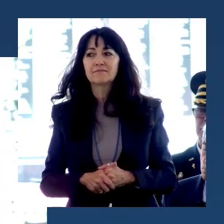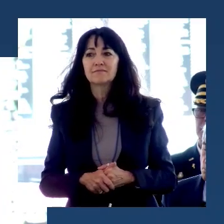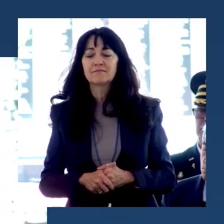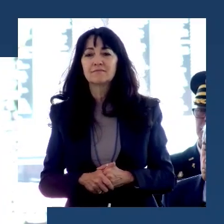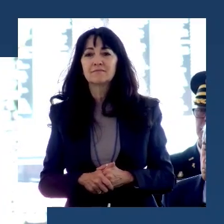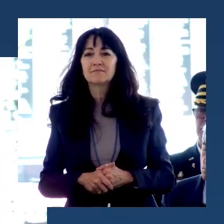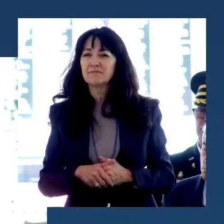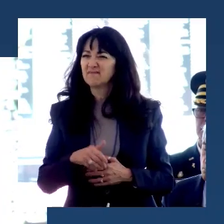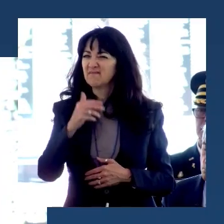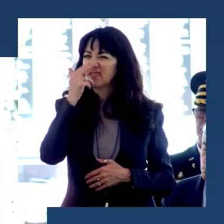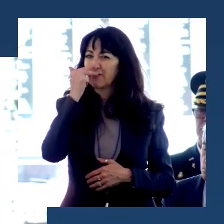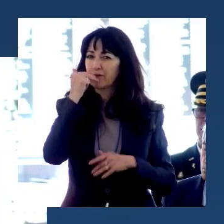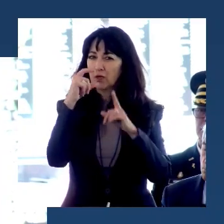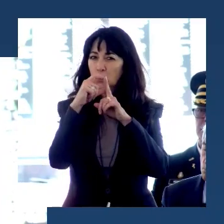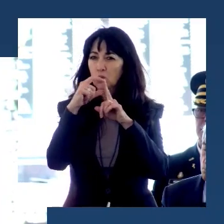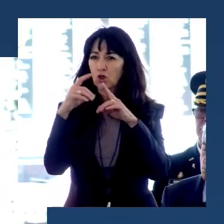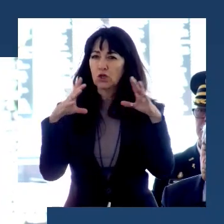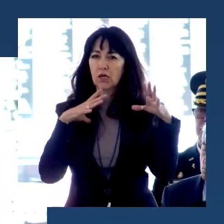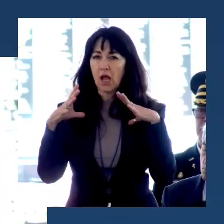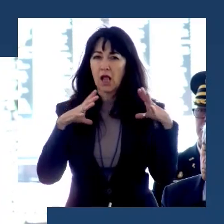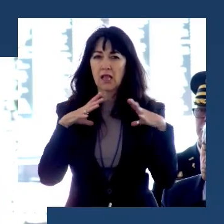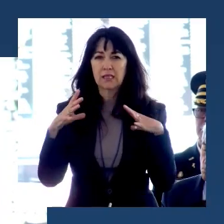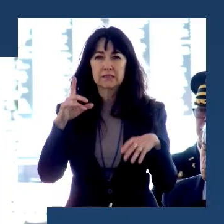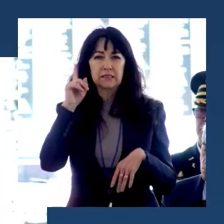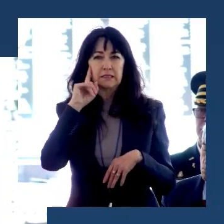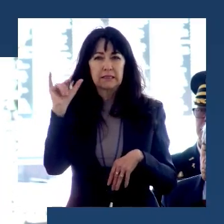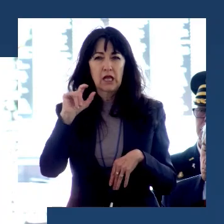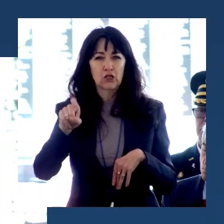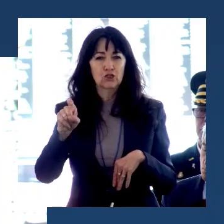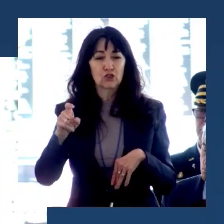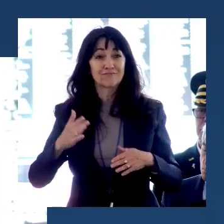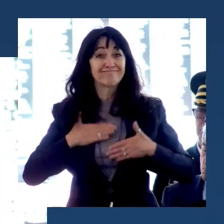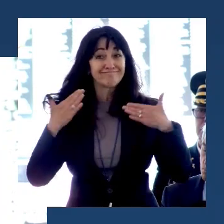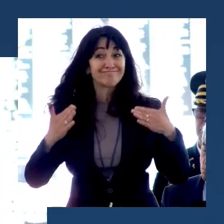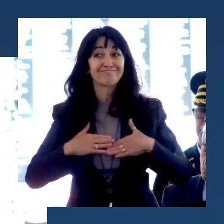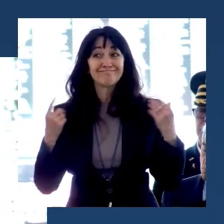Holiday is a funny word for it, right? Because it sounds like it should be a good thing.